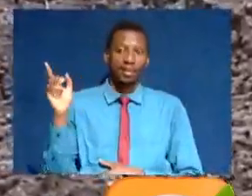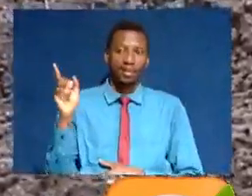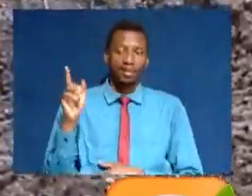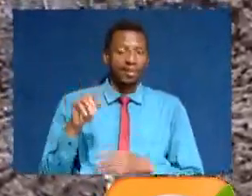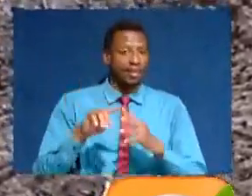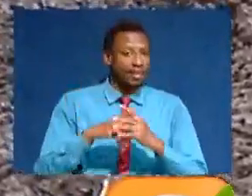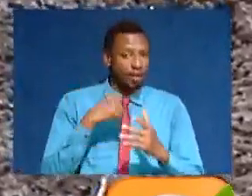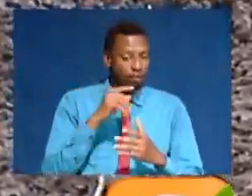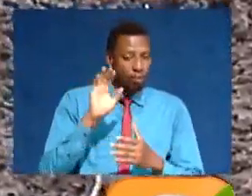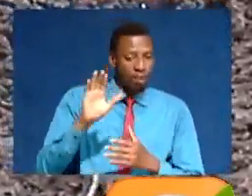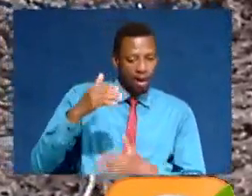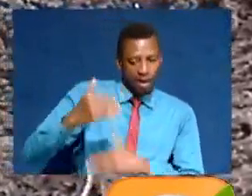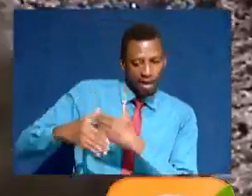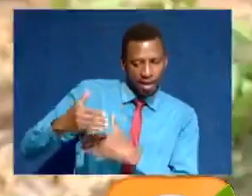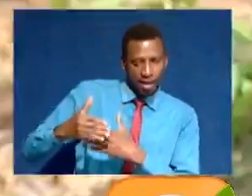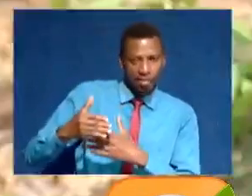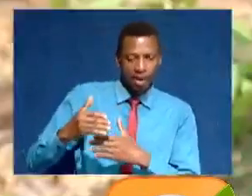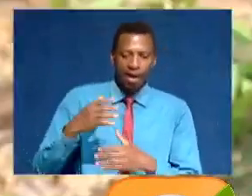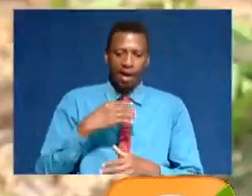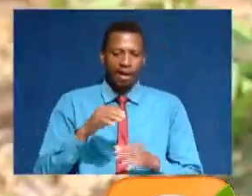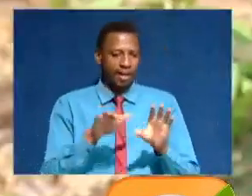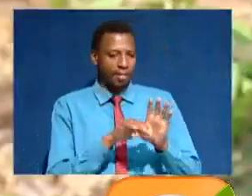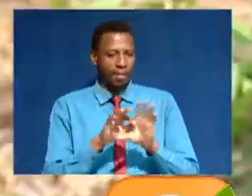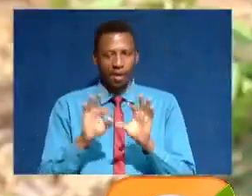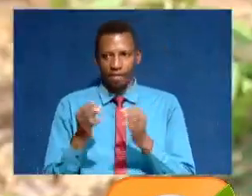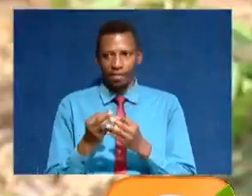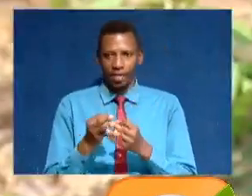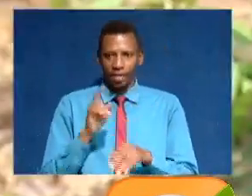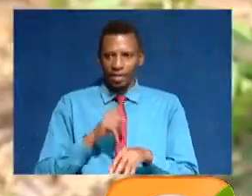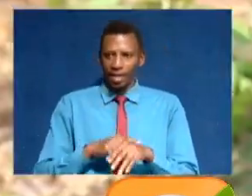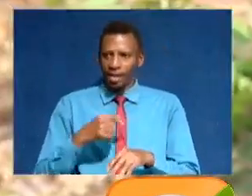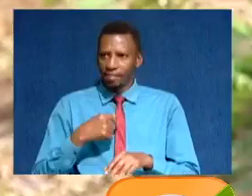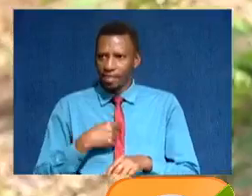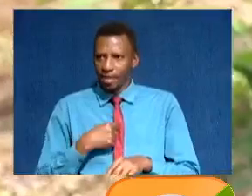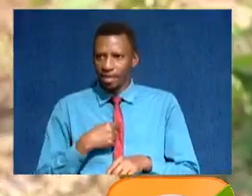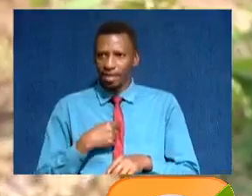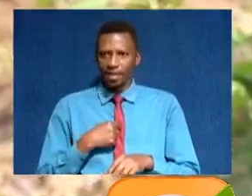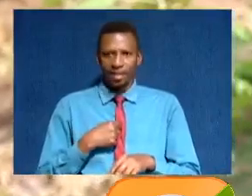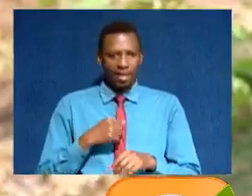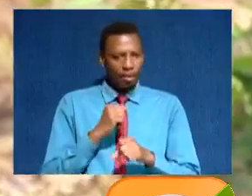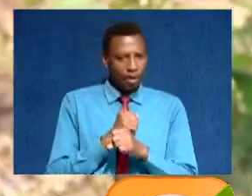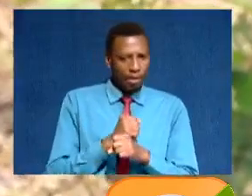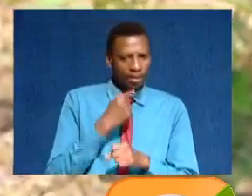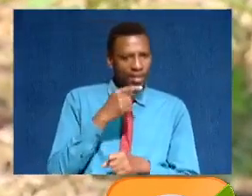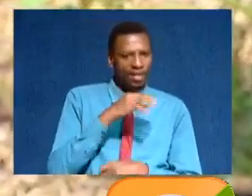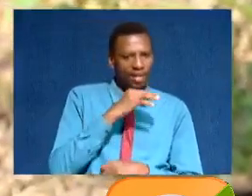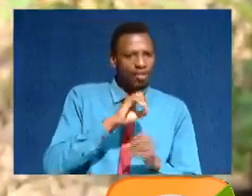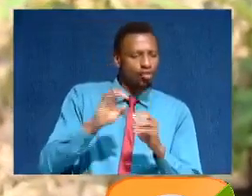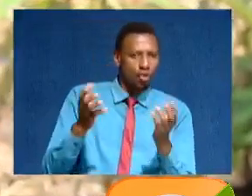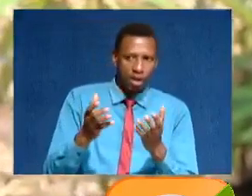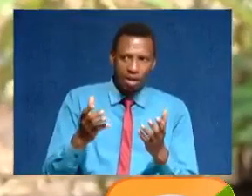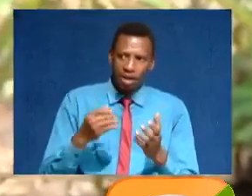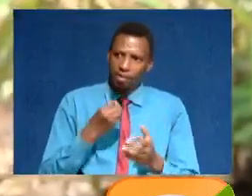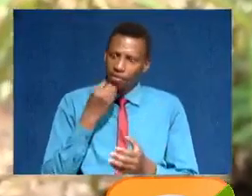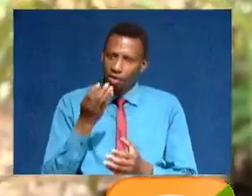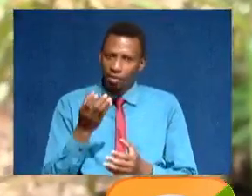her neighbors and family members. Sasa vile nilikuwa nasanya sanya, hao watu wanashangaa na wewe unapeleka hizi chafu wapi? Gazi unapeleka wapi? Sasa